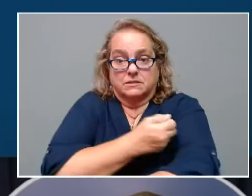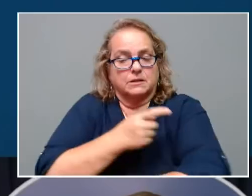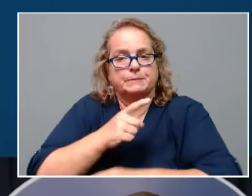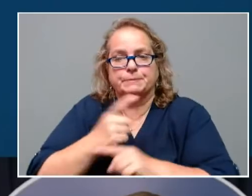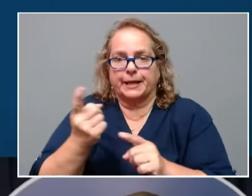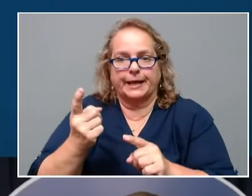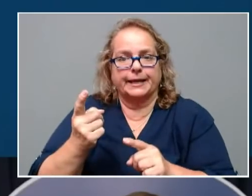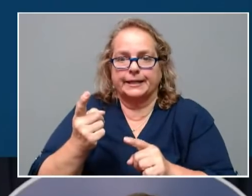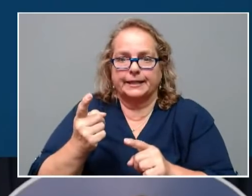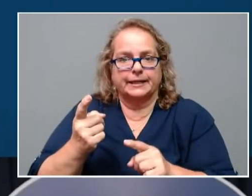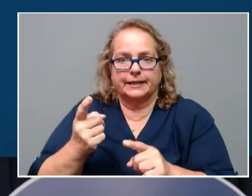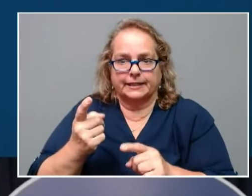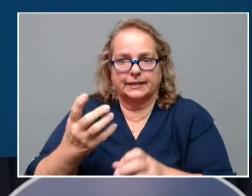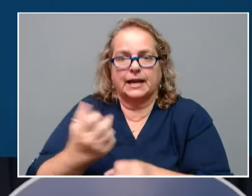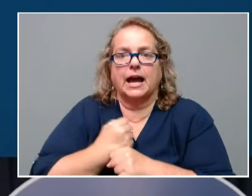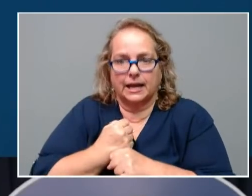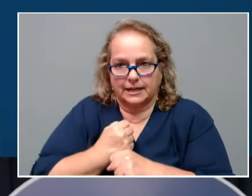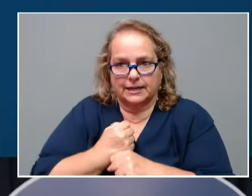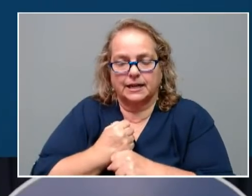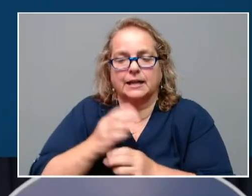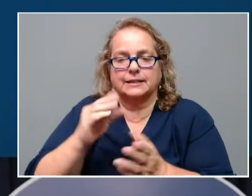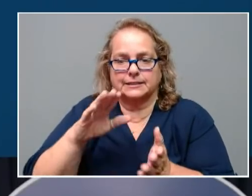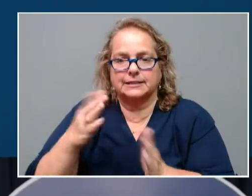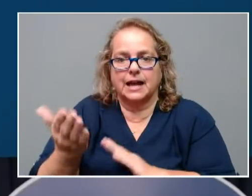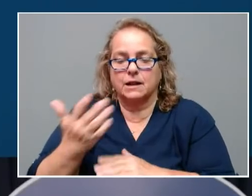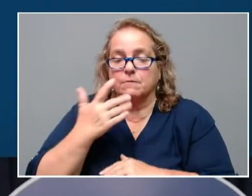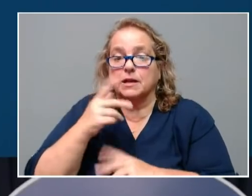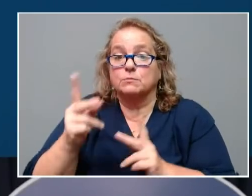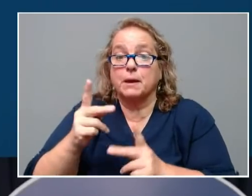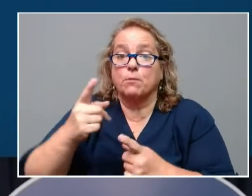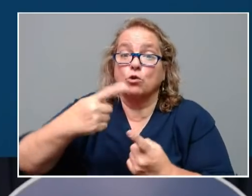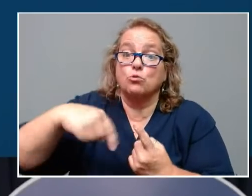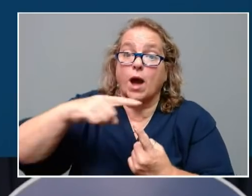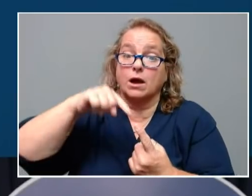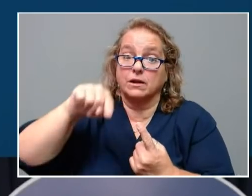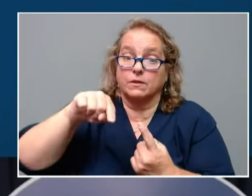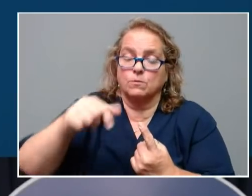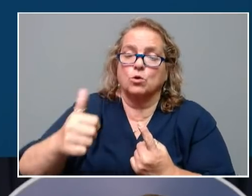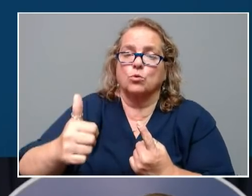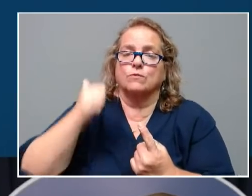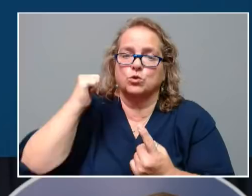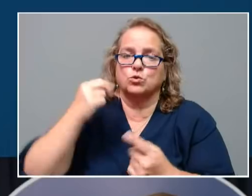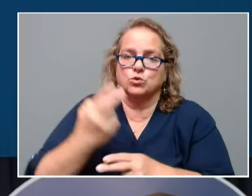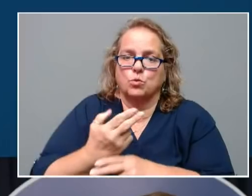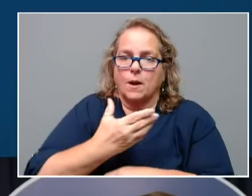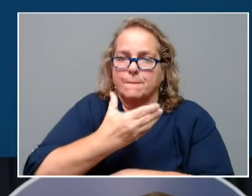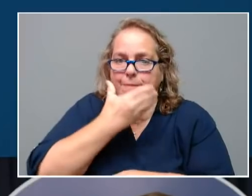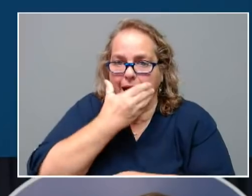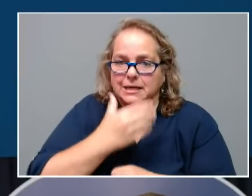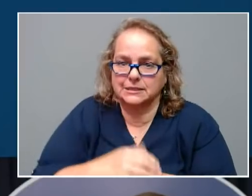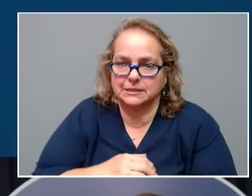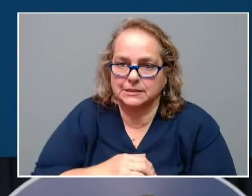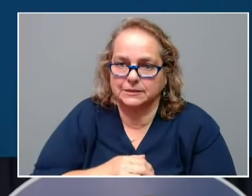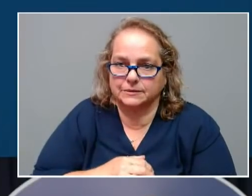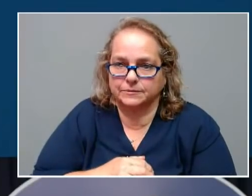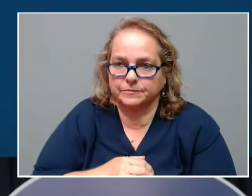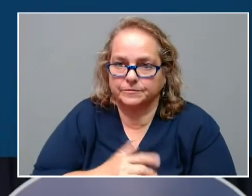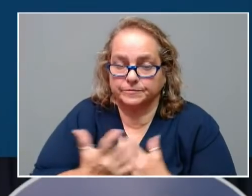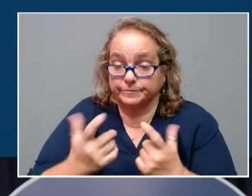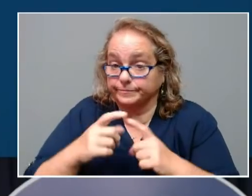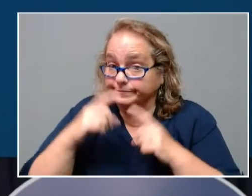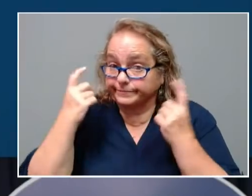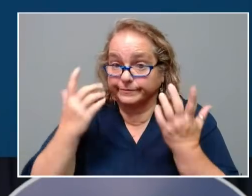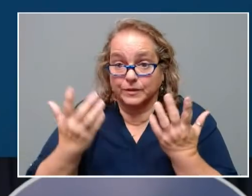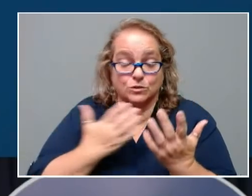mask and do any of the rest, and thus is not here today. So please take care of everybody out